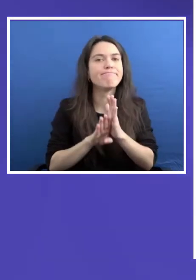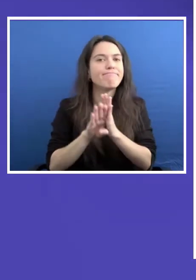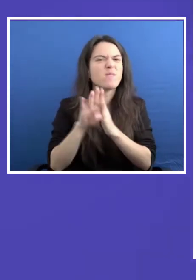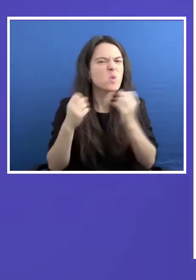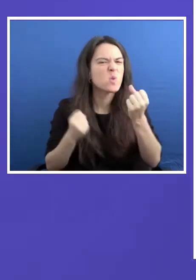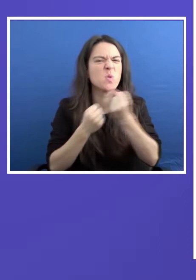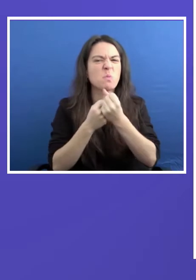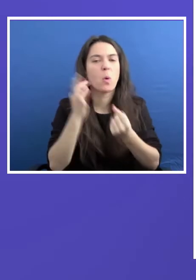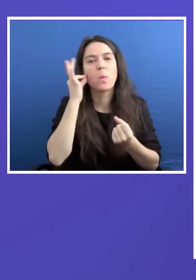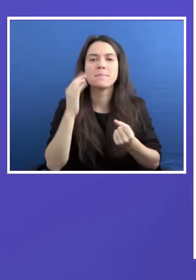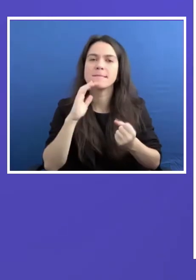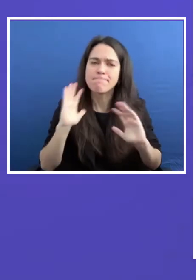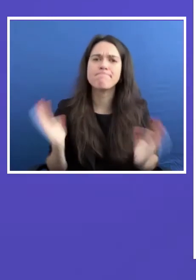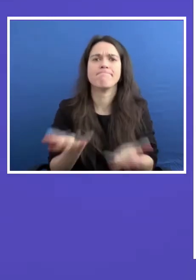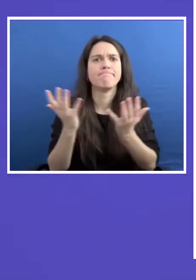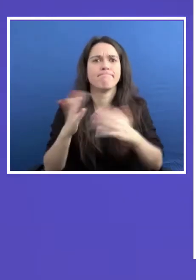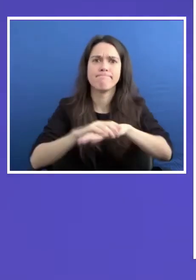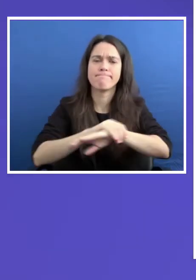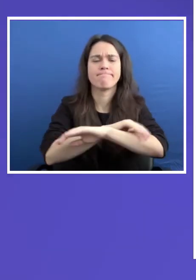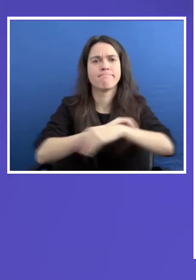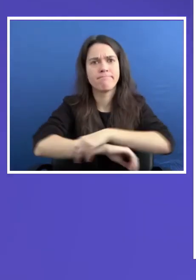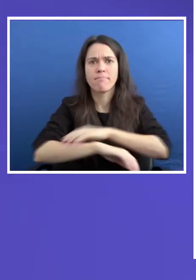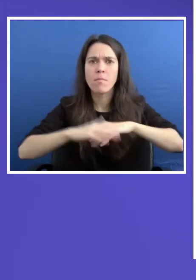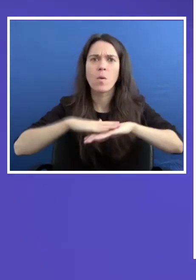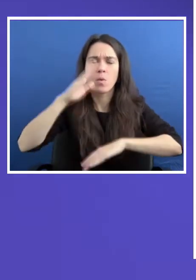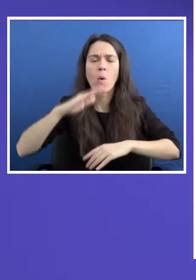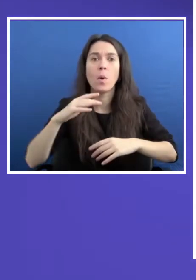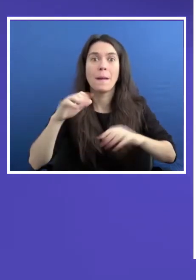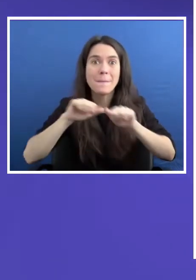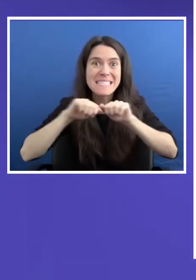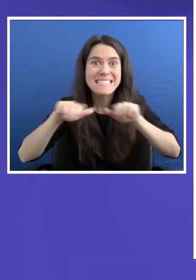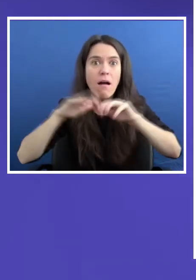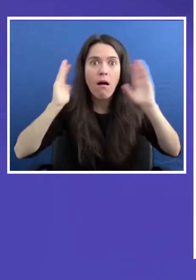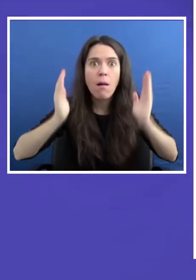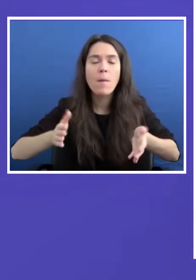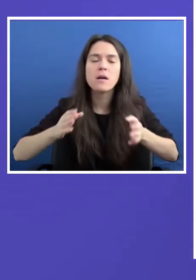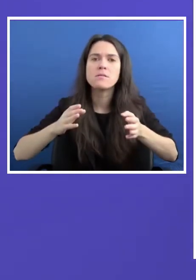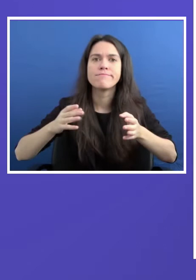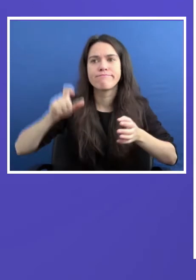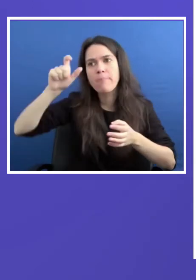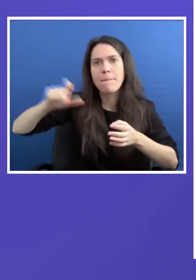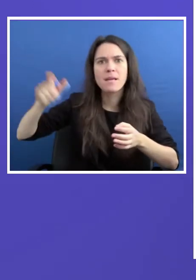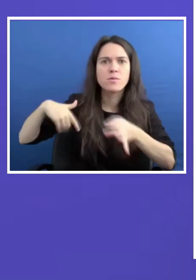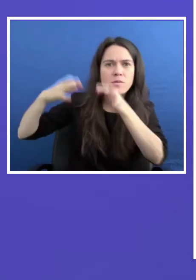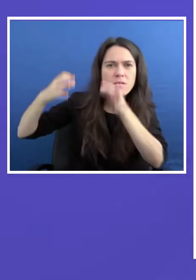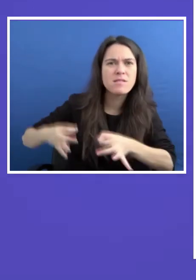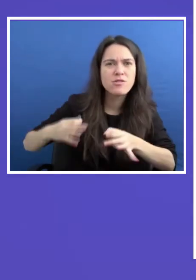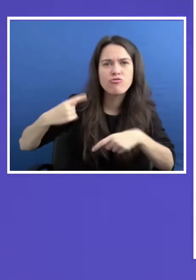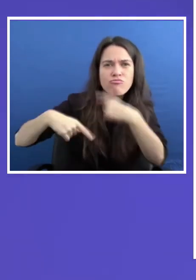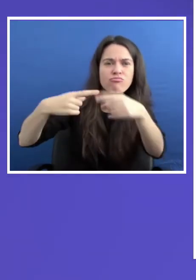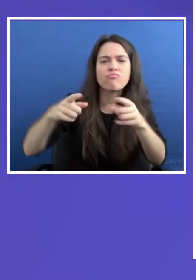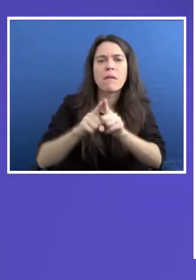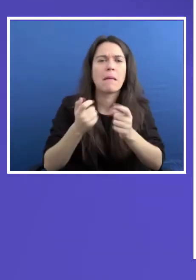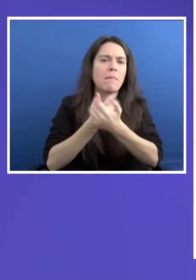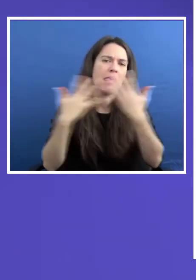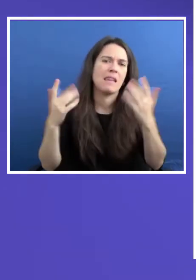intensify efforts. Media institutions must play a role, decision makers as well, and many other stakeholders that